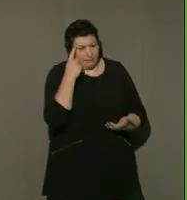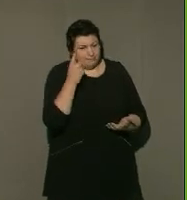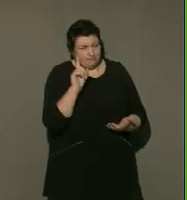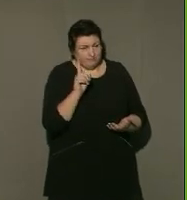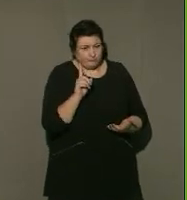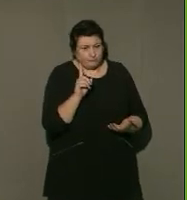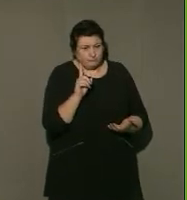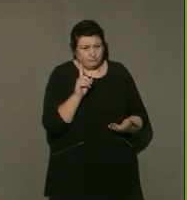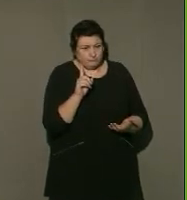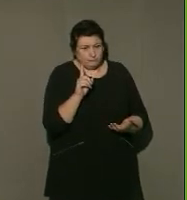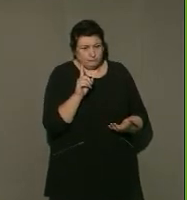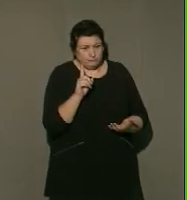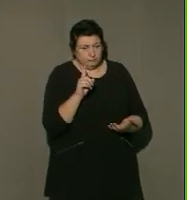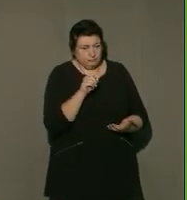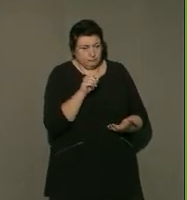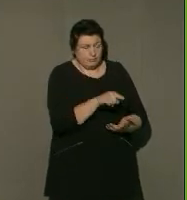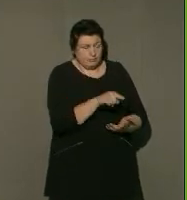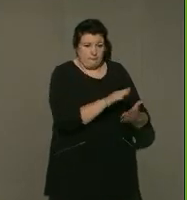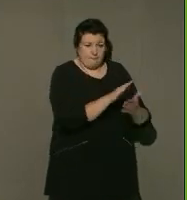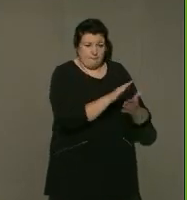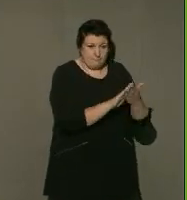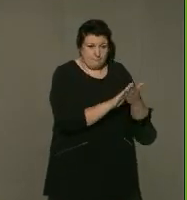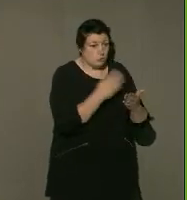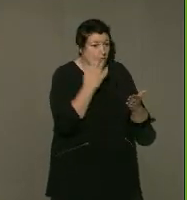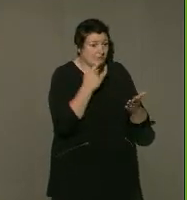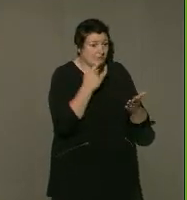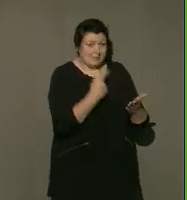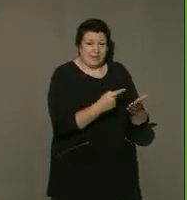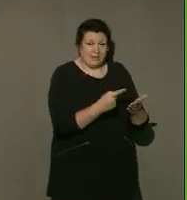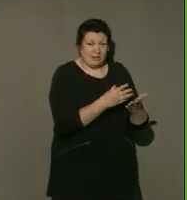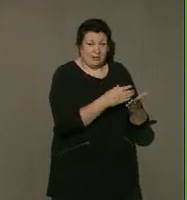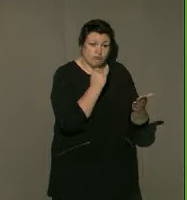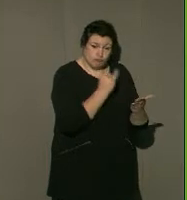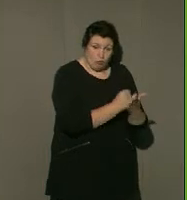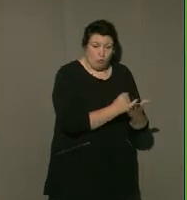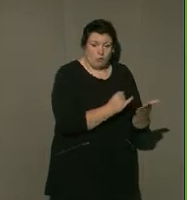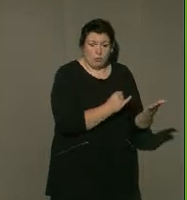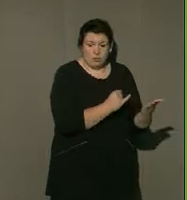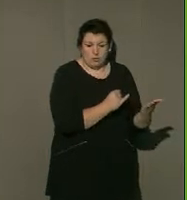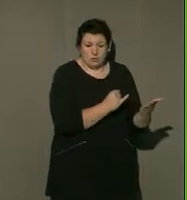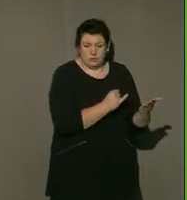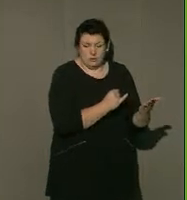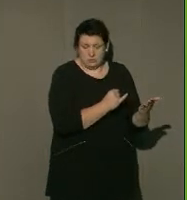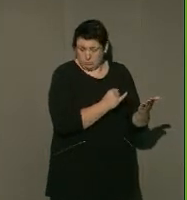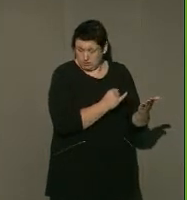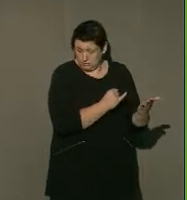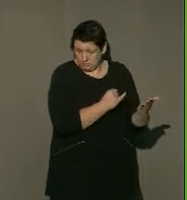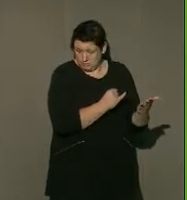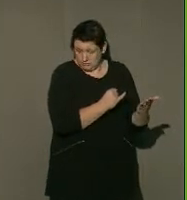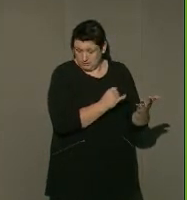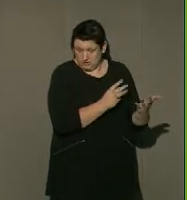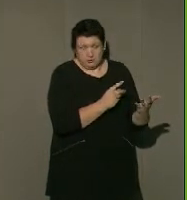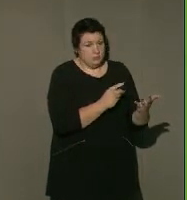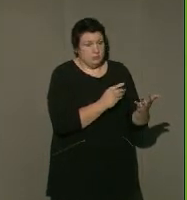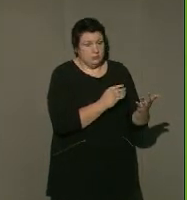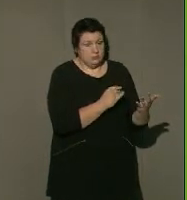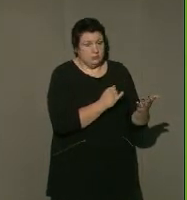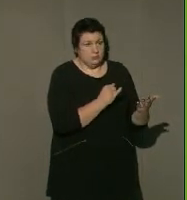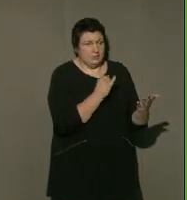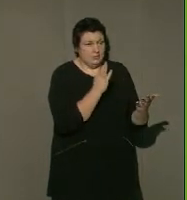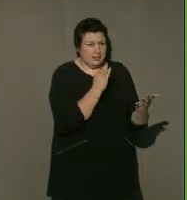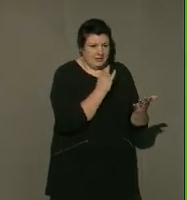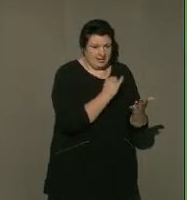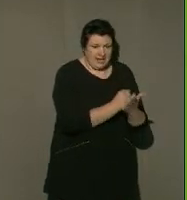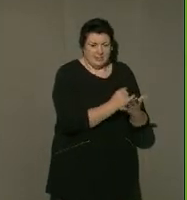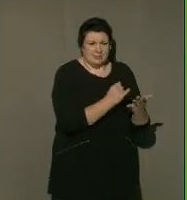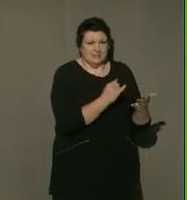that what it means by negation is to negate the intention or purpose of